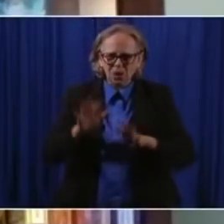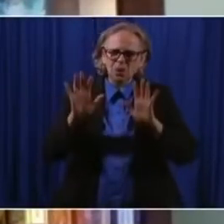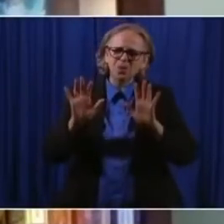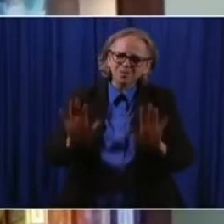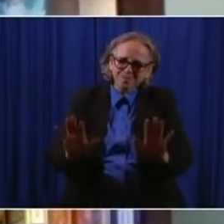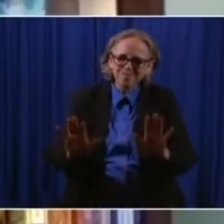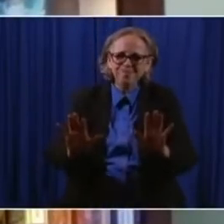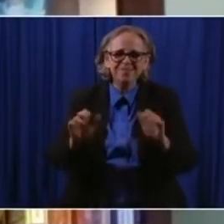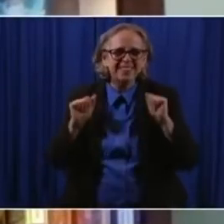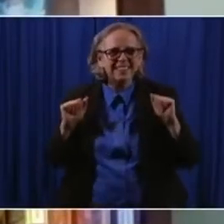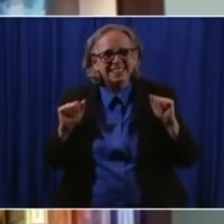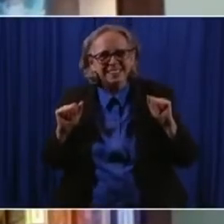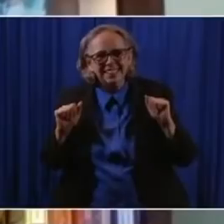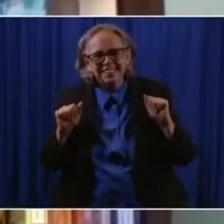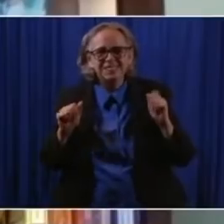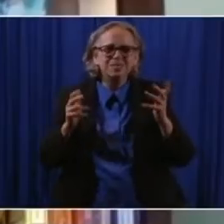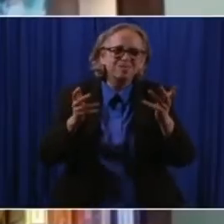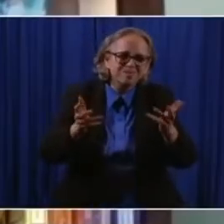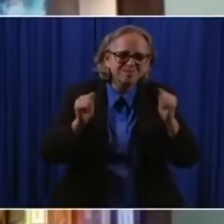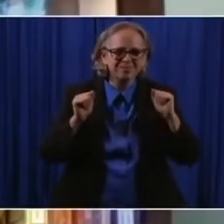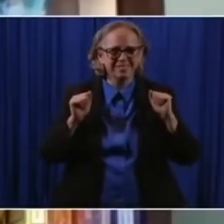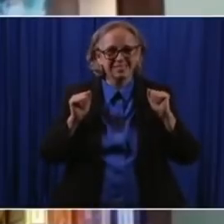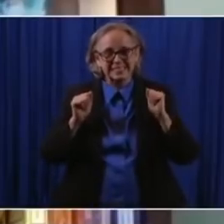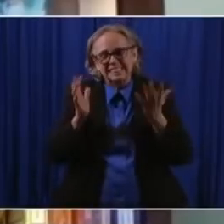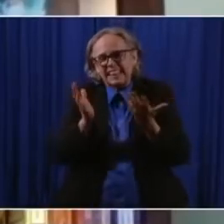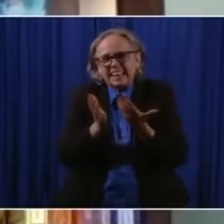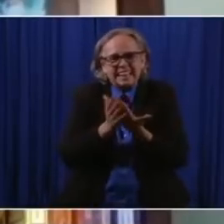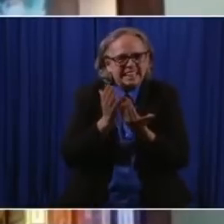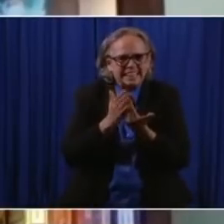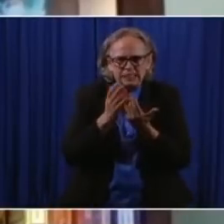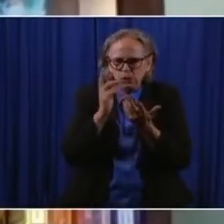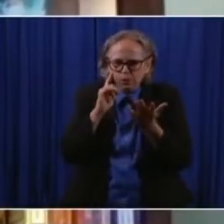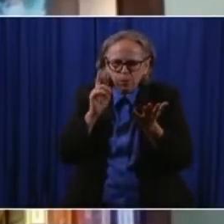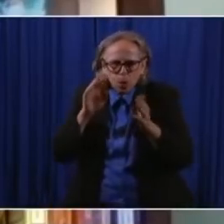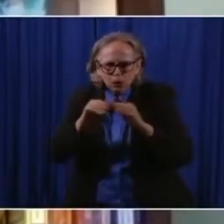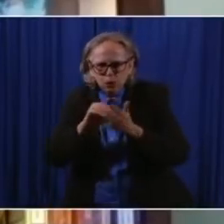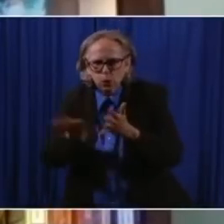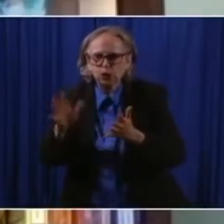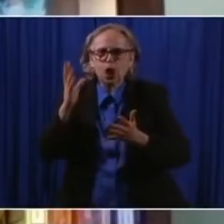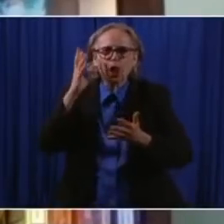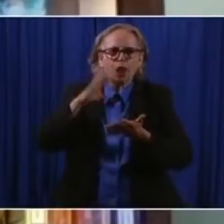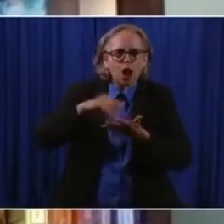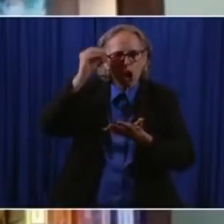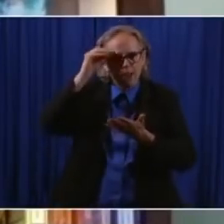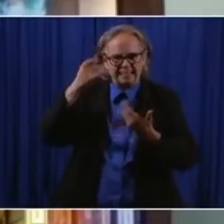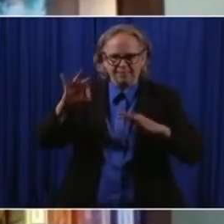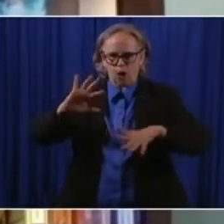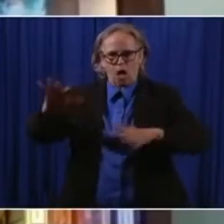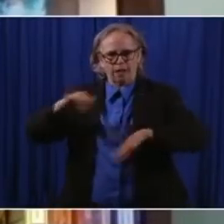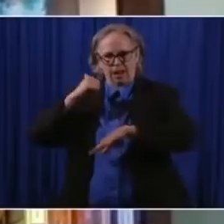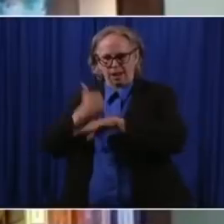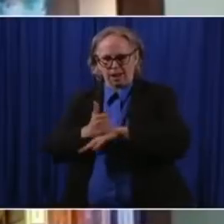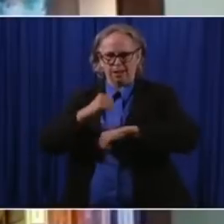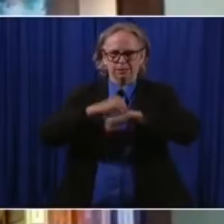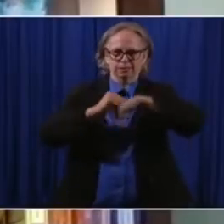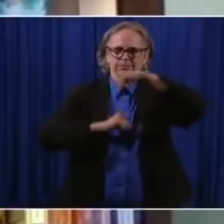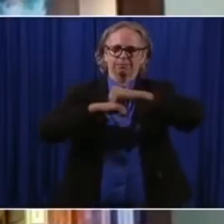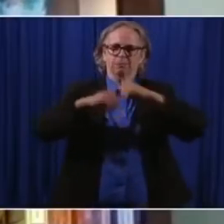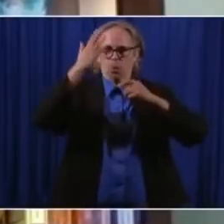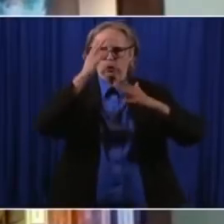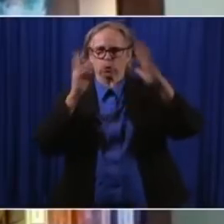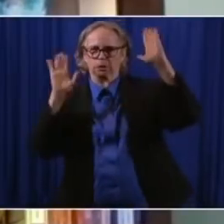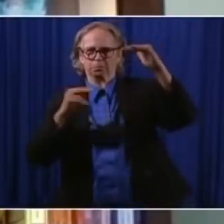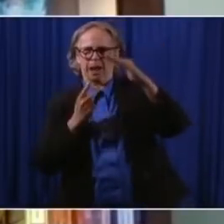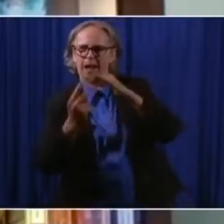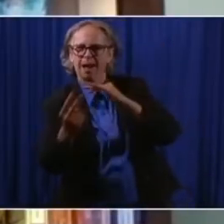popular and easy for our students to learn is that there's a built-in structure to that. So we want to understand the format. Is it going to be a